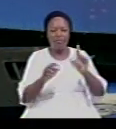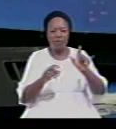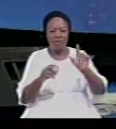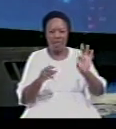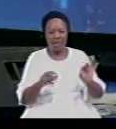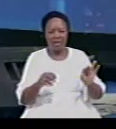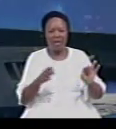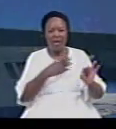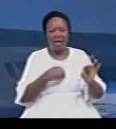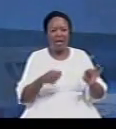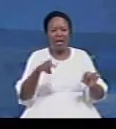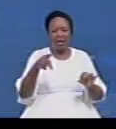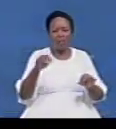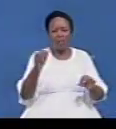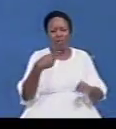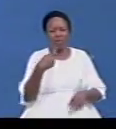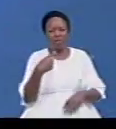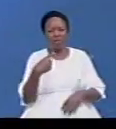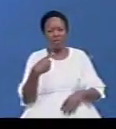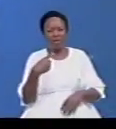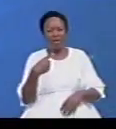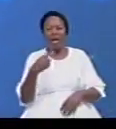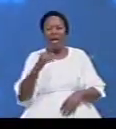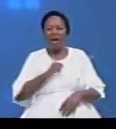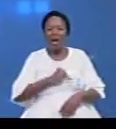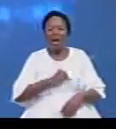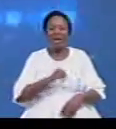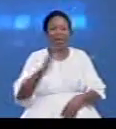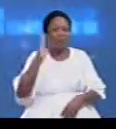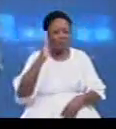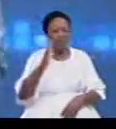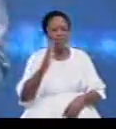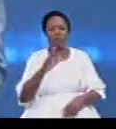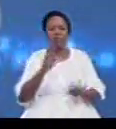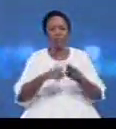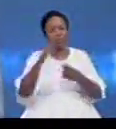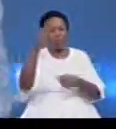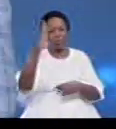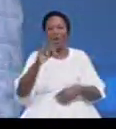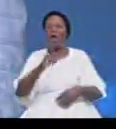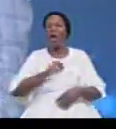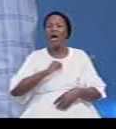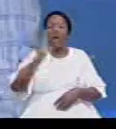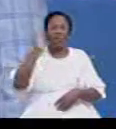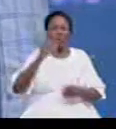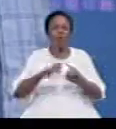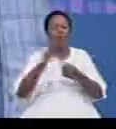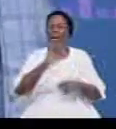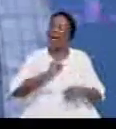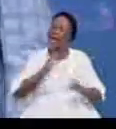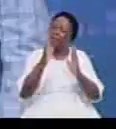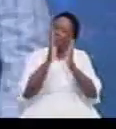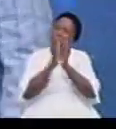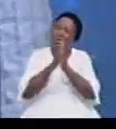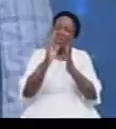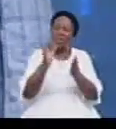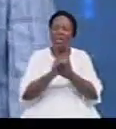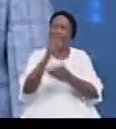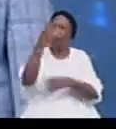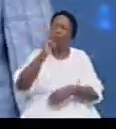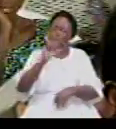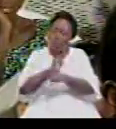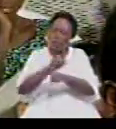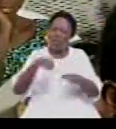and Paul said, I would to God, I pray that God will work on you and work on